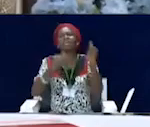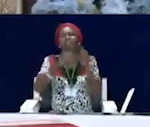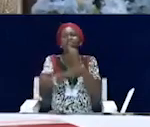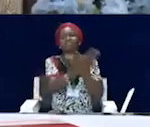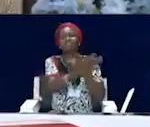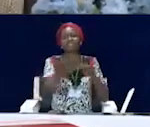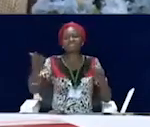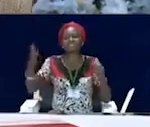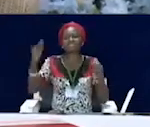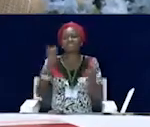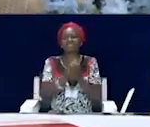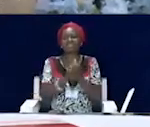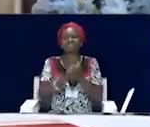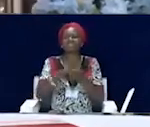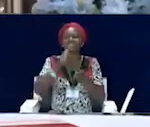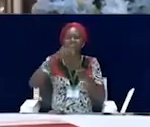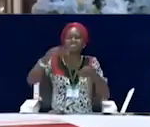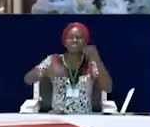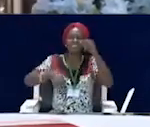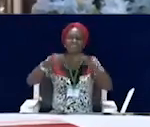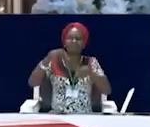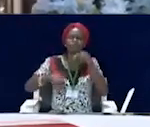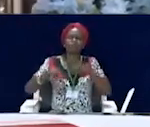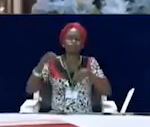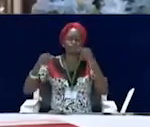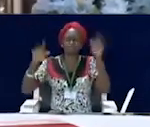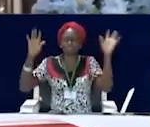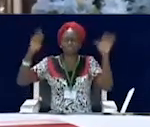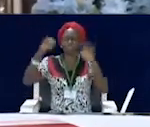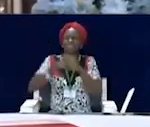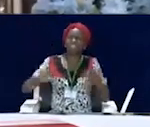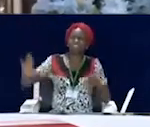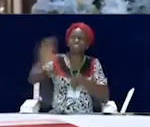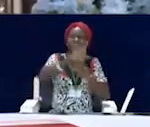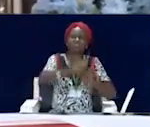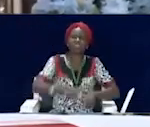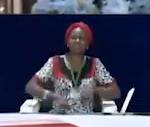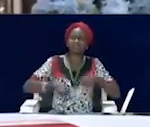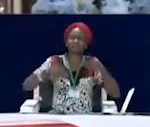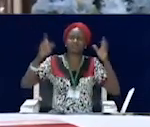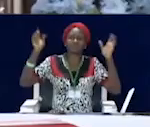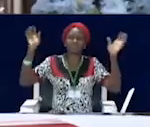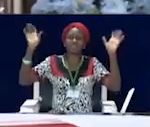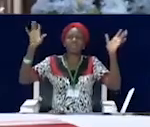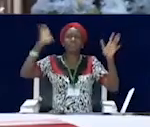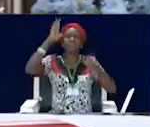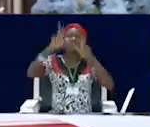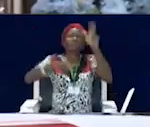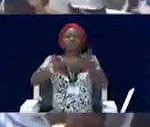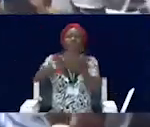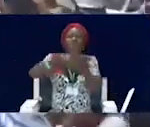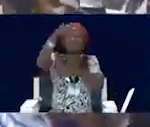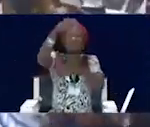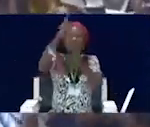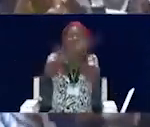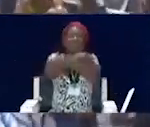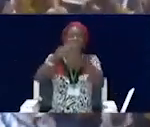Everything that is lame in your life, we walk today.